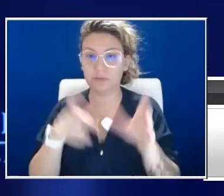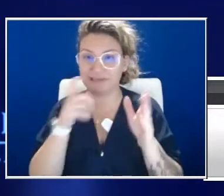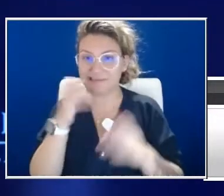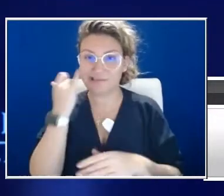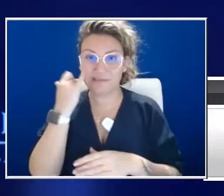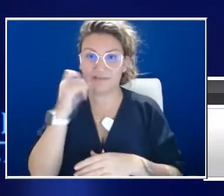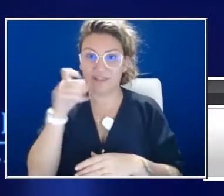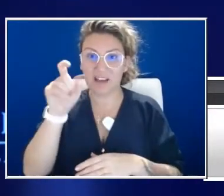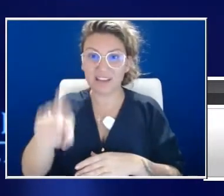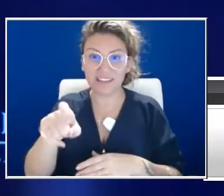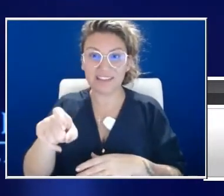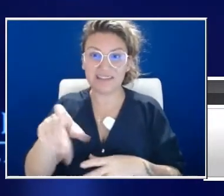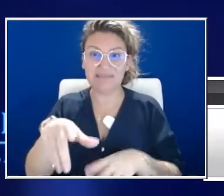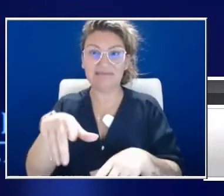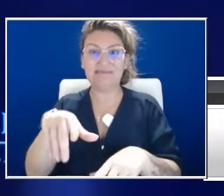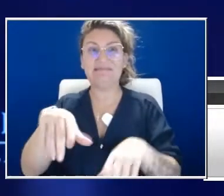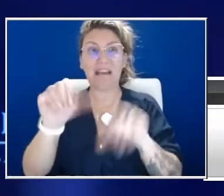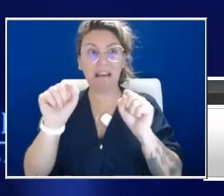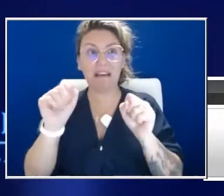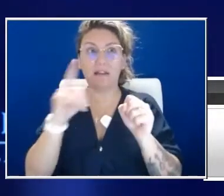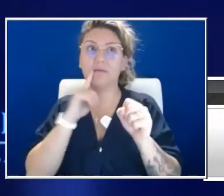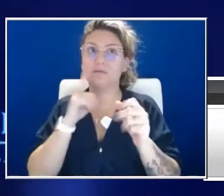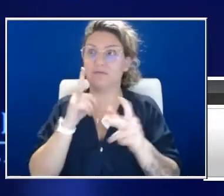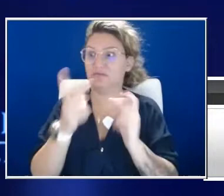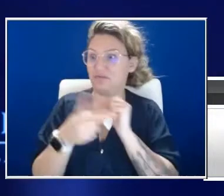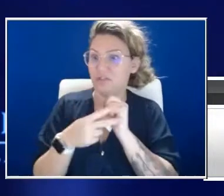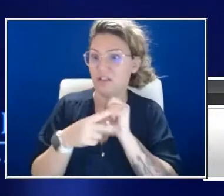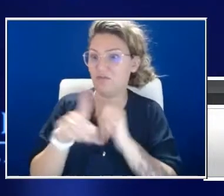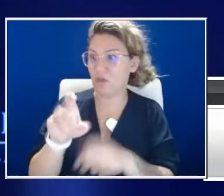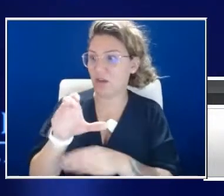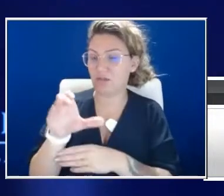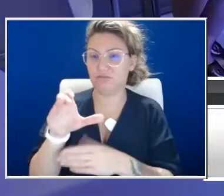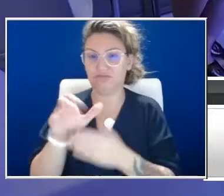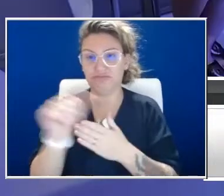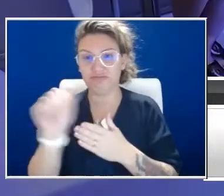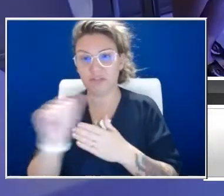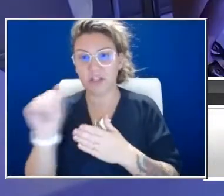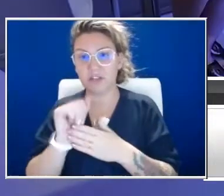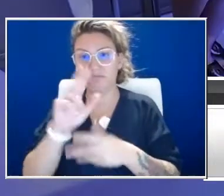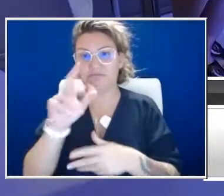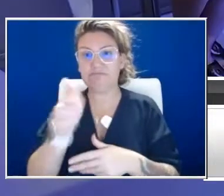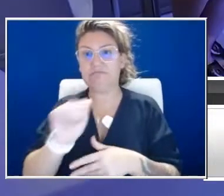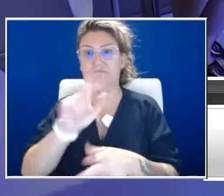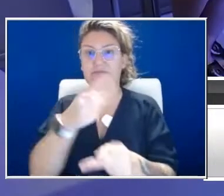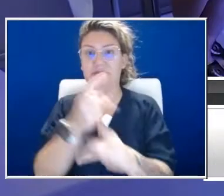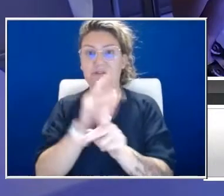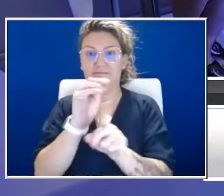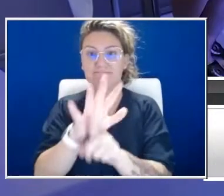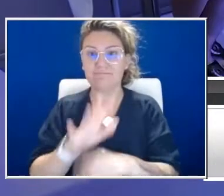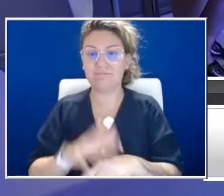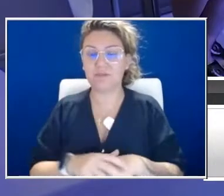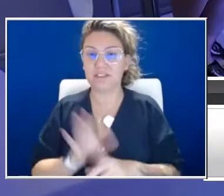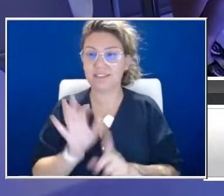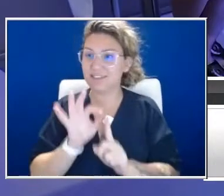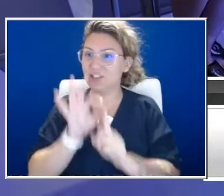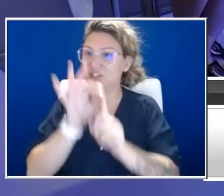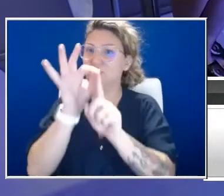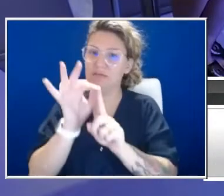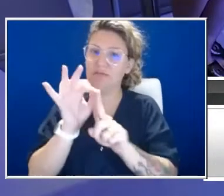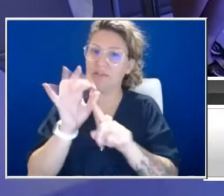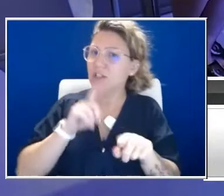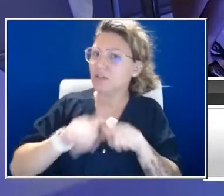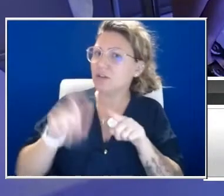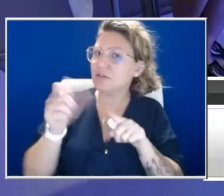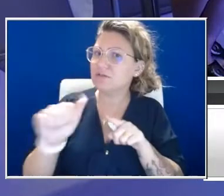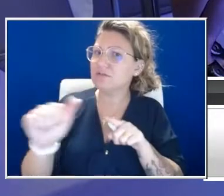hundreds of dollars, if not more. And so that's what we're there for with any type of exposure. So that's one of your unique calls. Any other unique calls? And is it true you